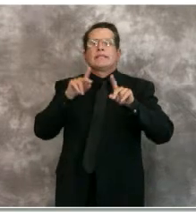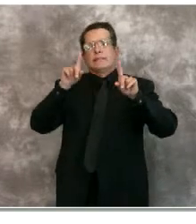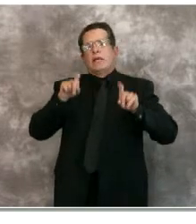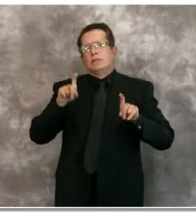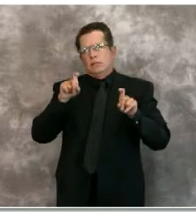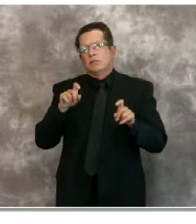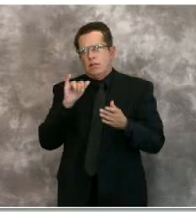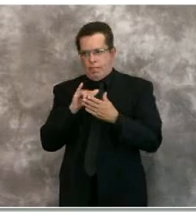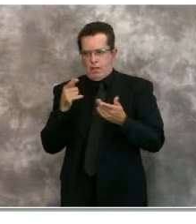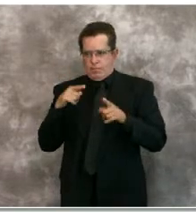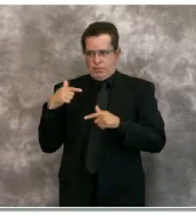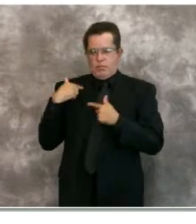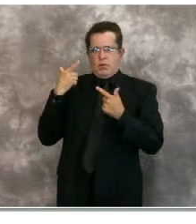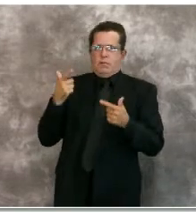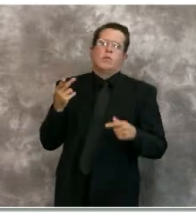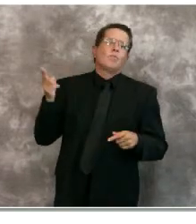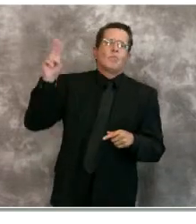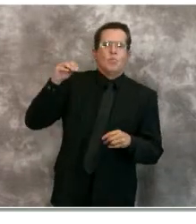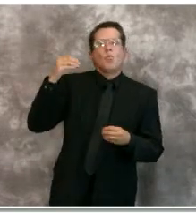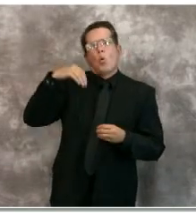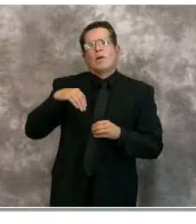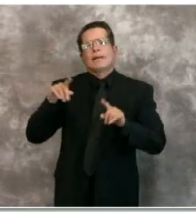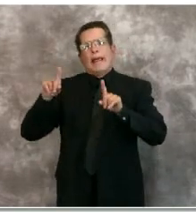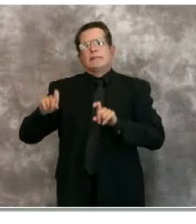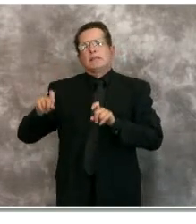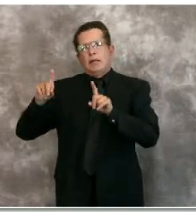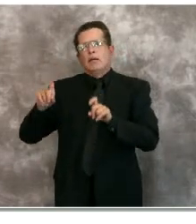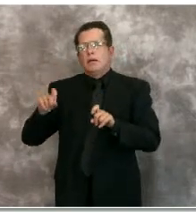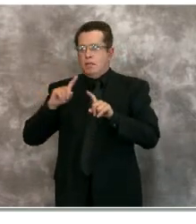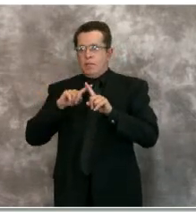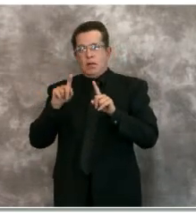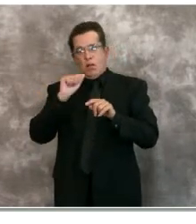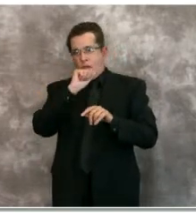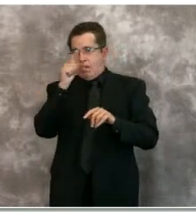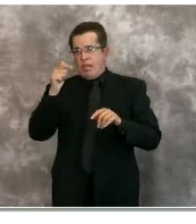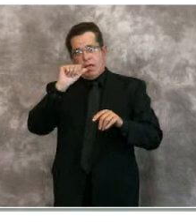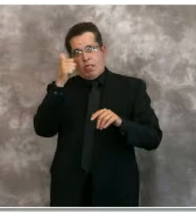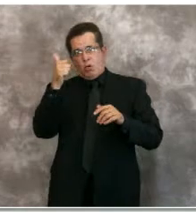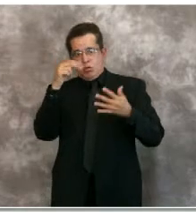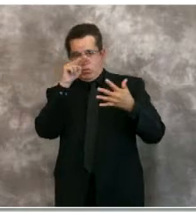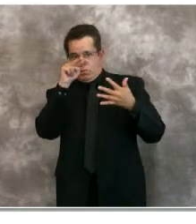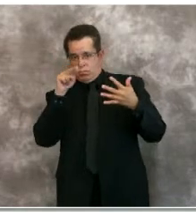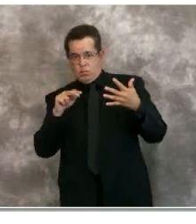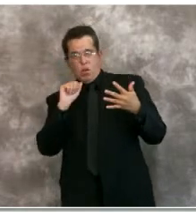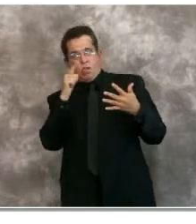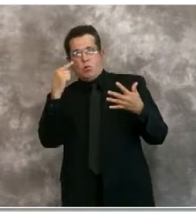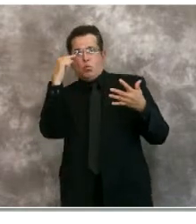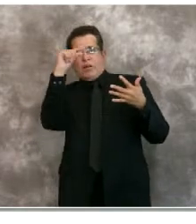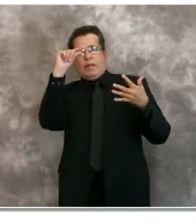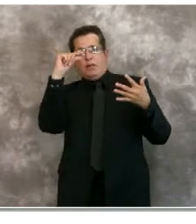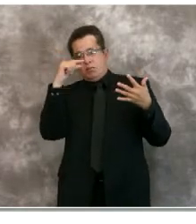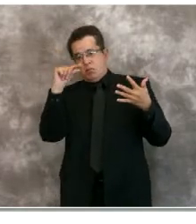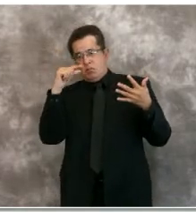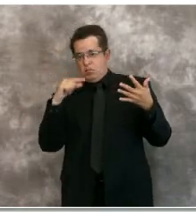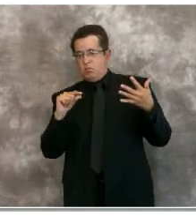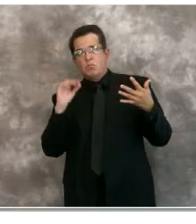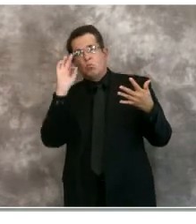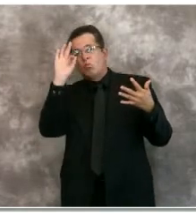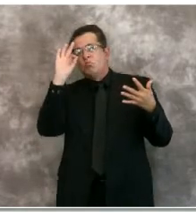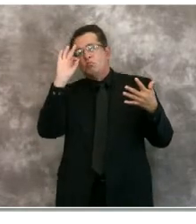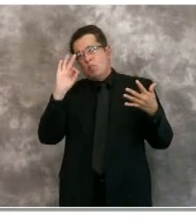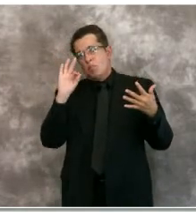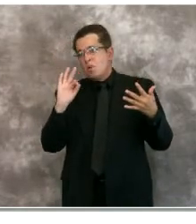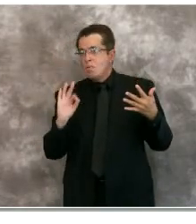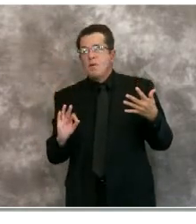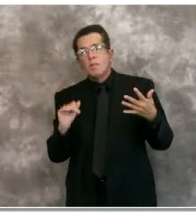have occurred over the last several days. But otherwise, all of the other triggers are green, and there is